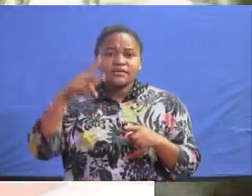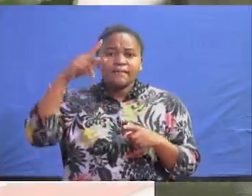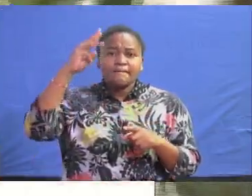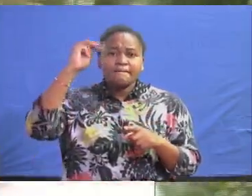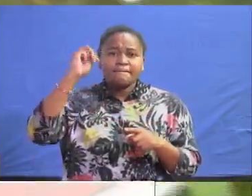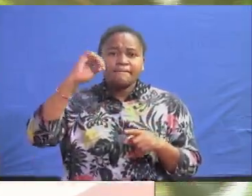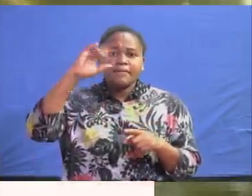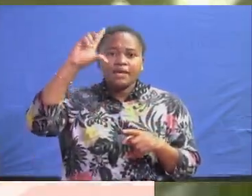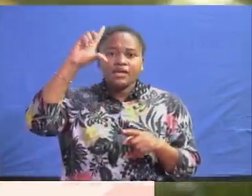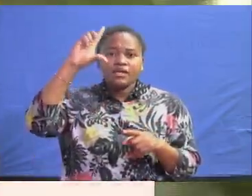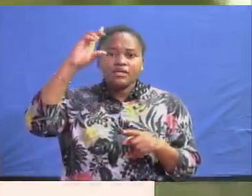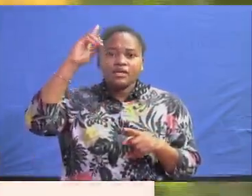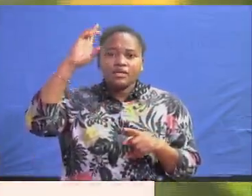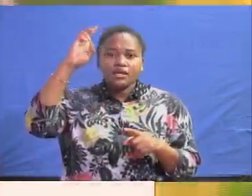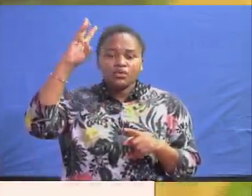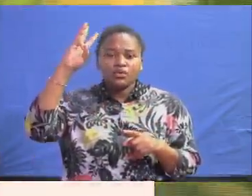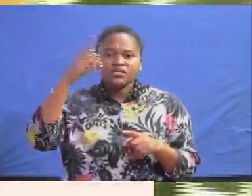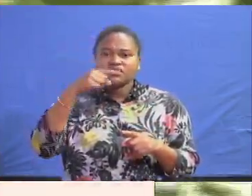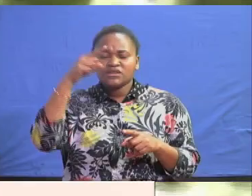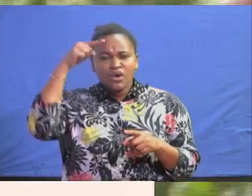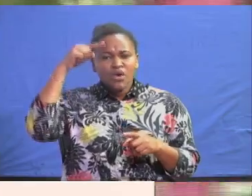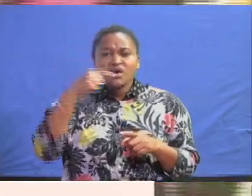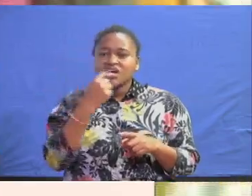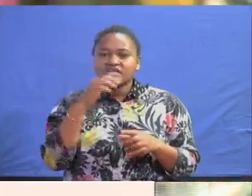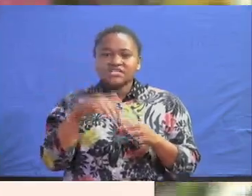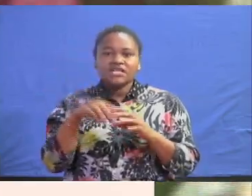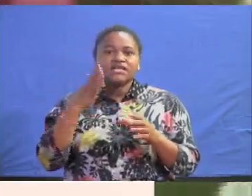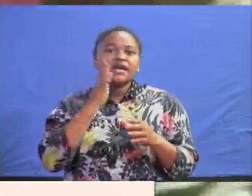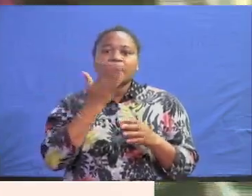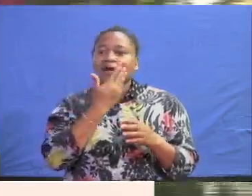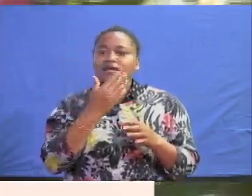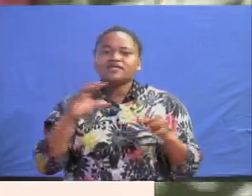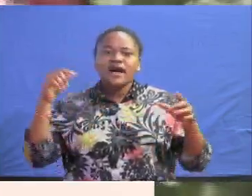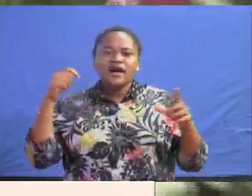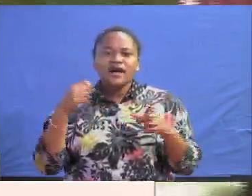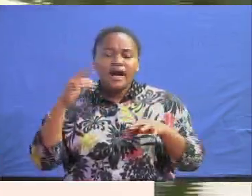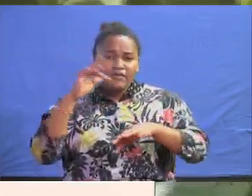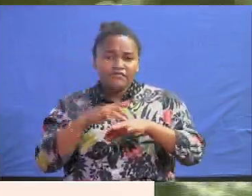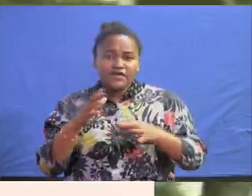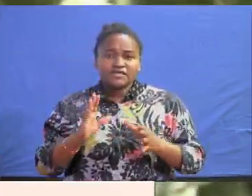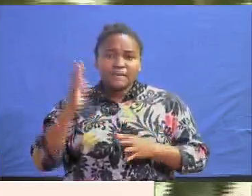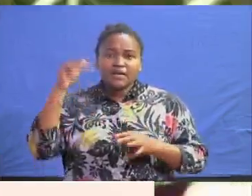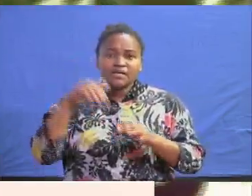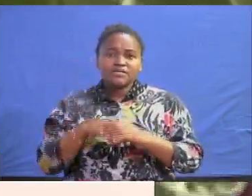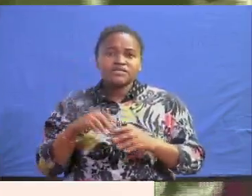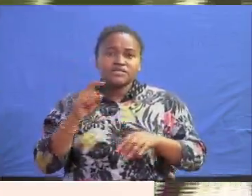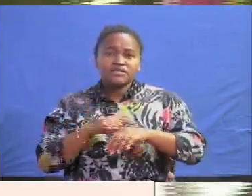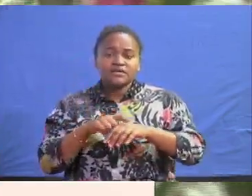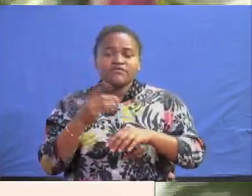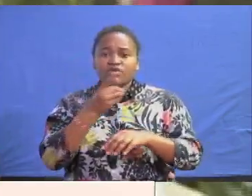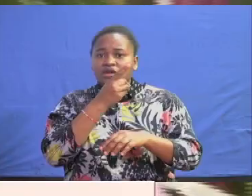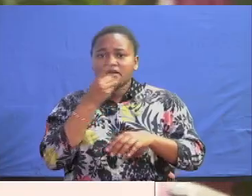mildew. As you can see, it is white in color. This disease usually affects our plants during the cold season. Apart from this powdery mildew, we usually have